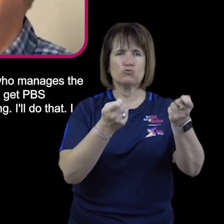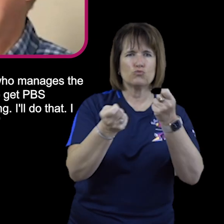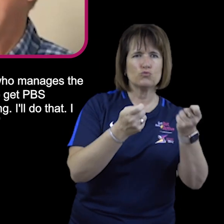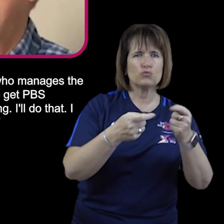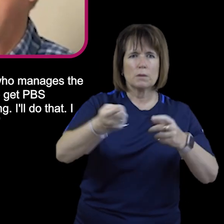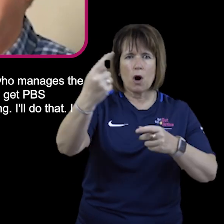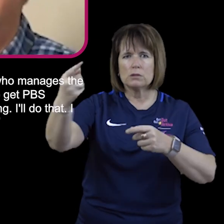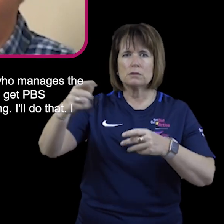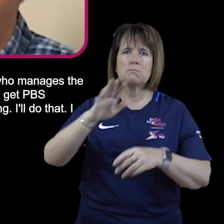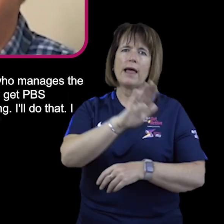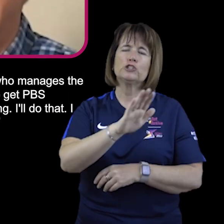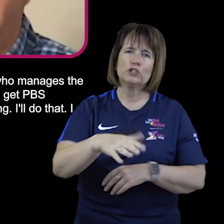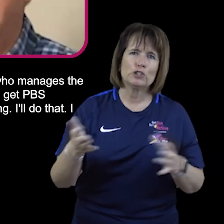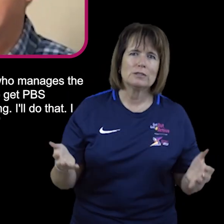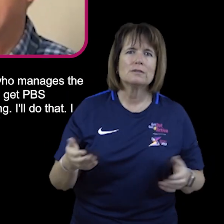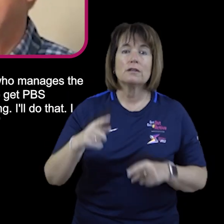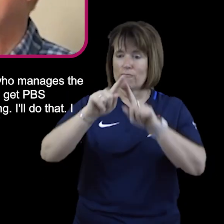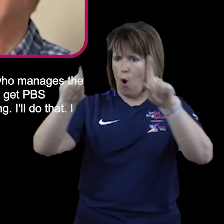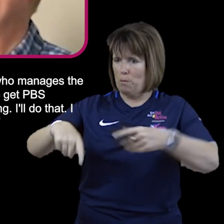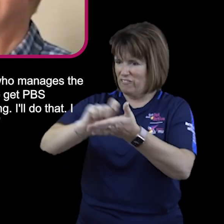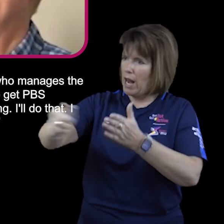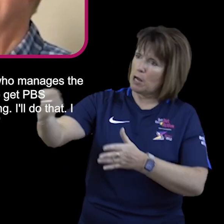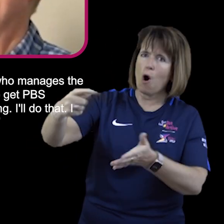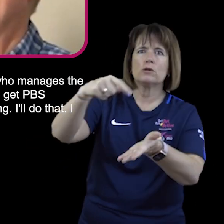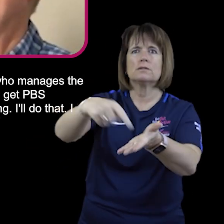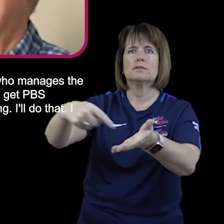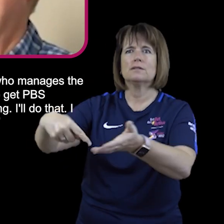Karen, who manages the boots on the ground, bless her, said, you